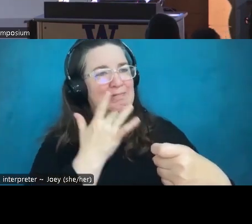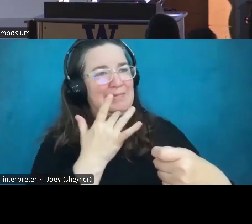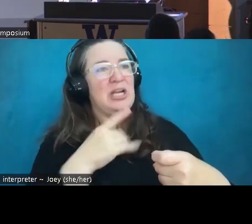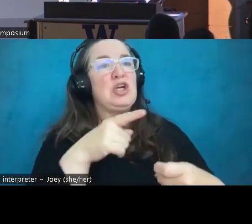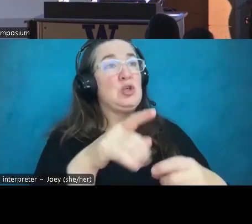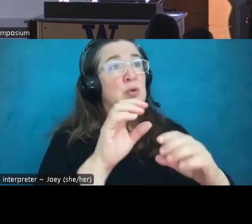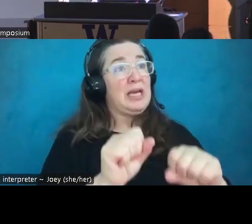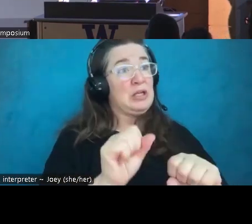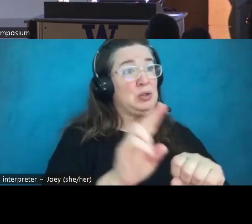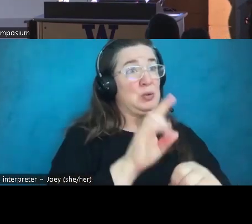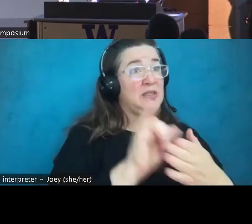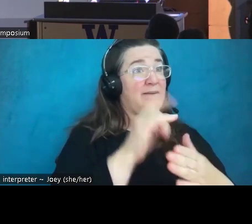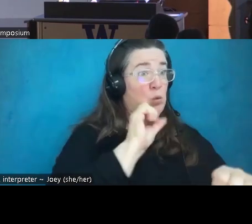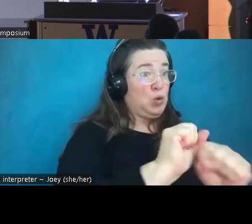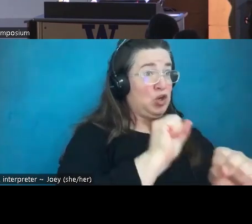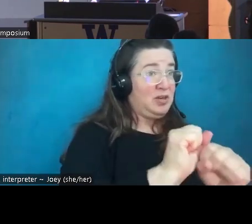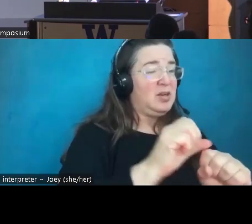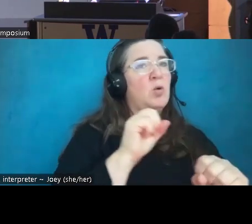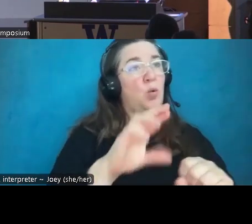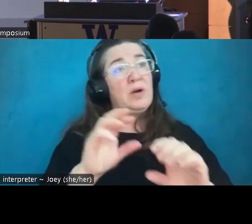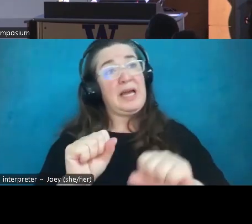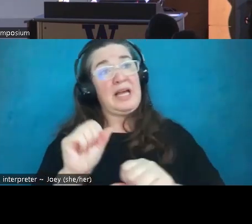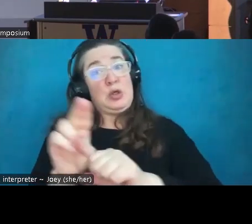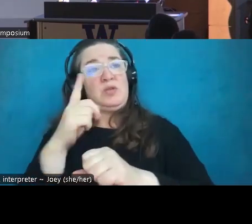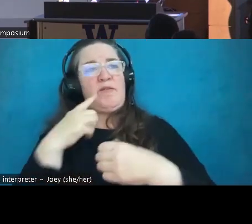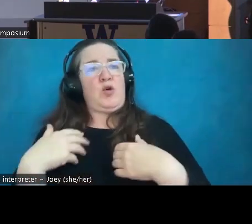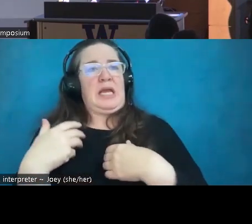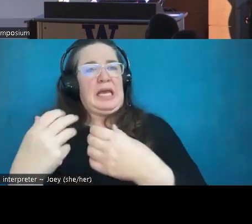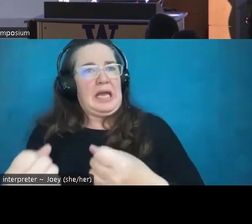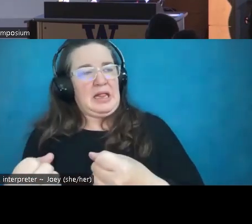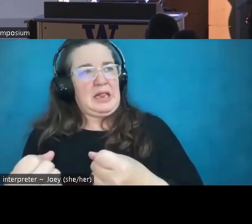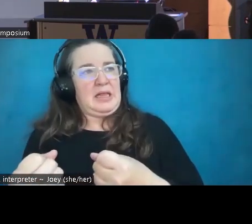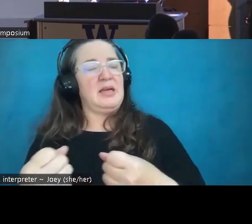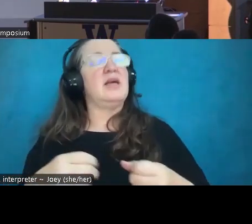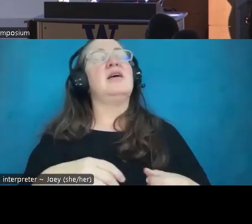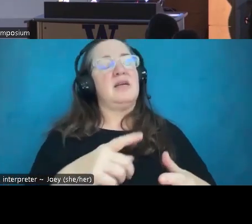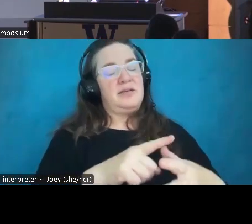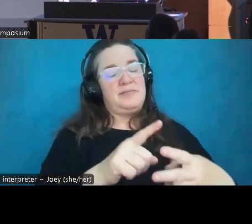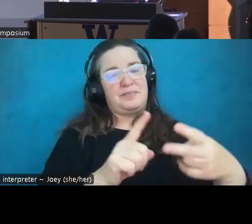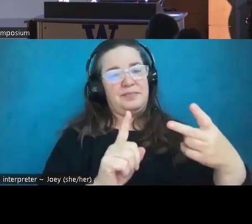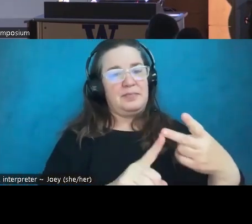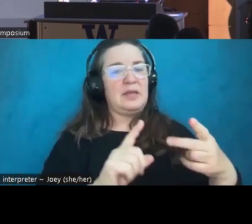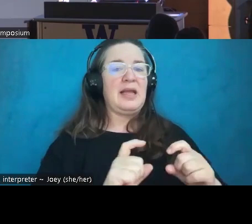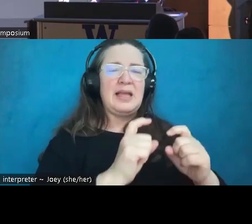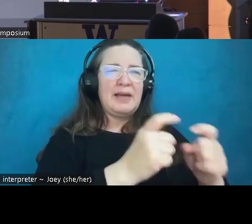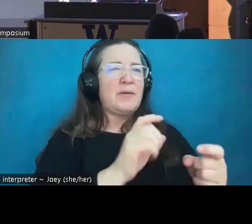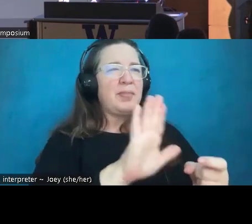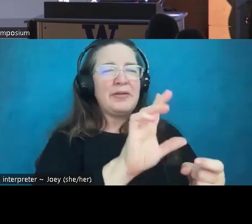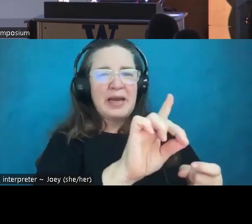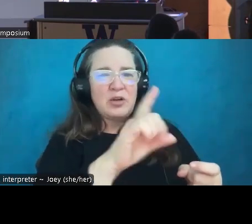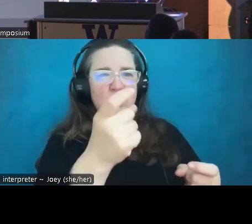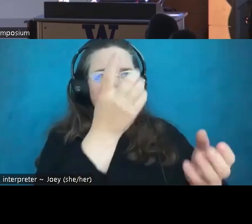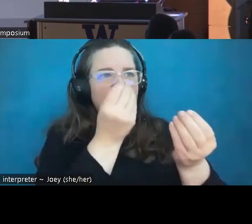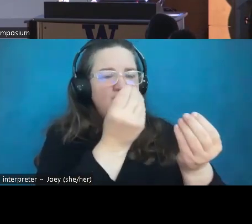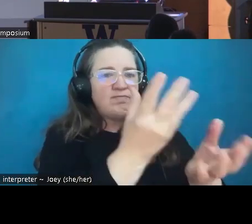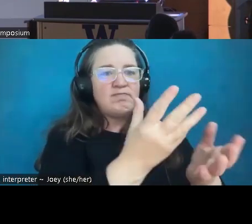you. Giving them the diagnosis and helping them own their condition. Like feel comfortable telling people, like don't